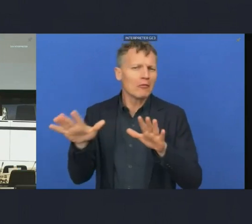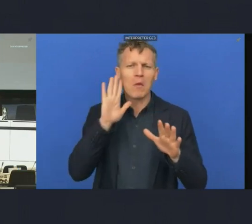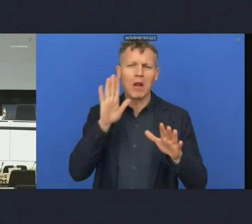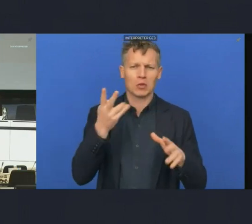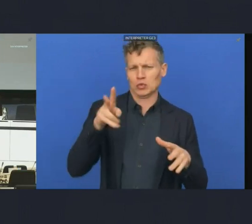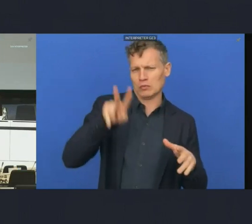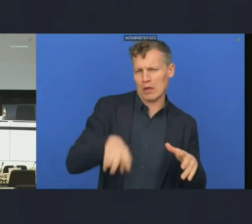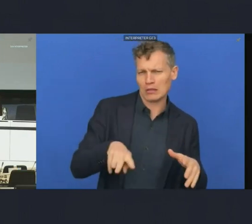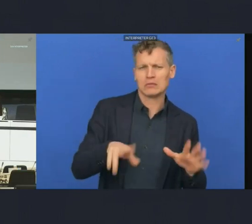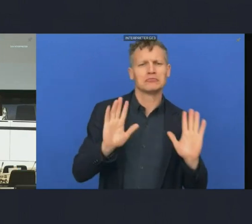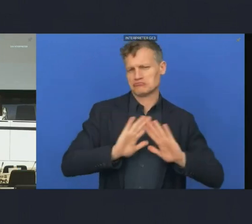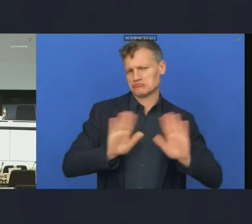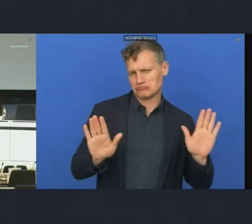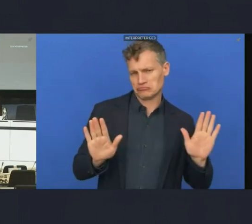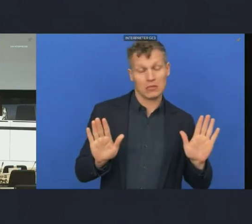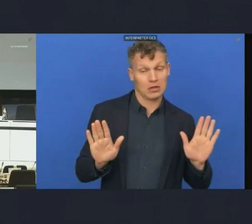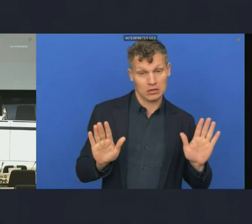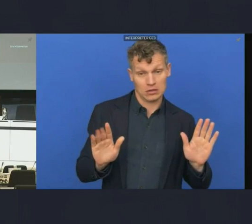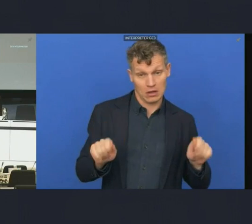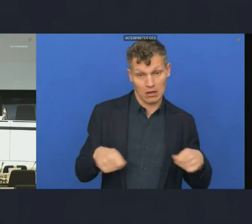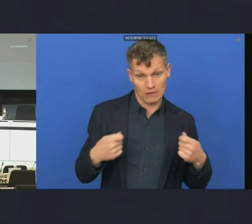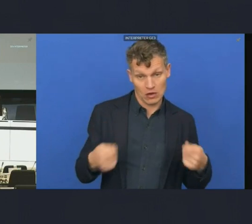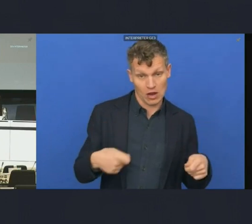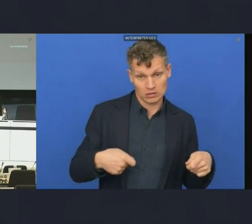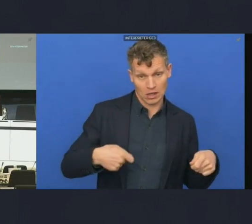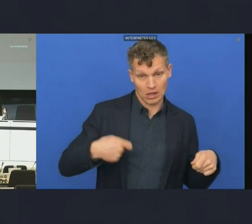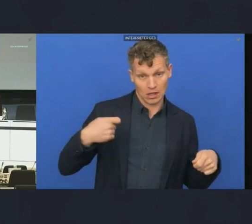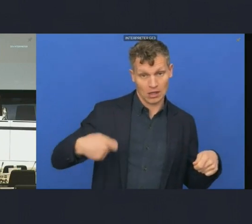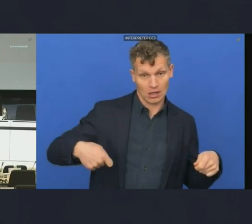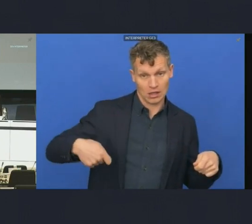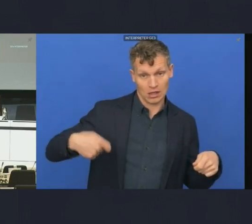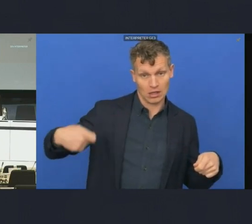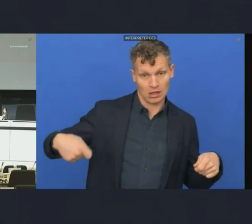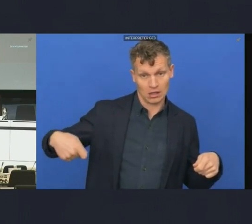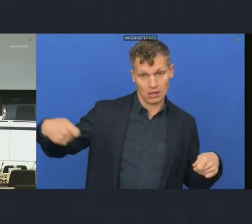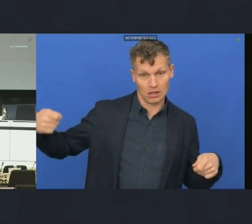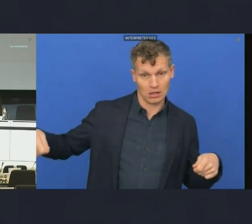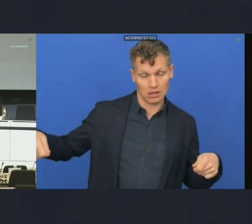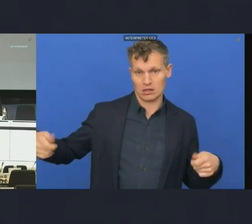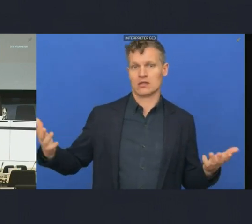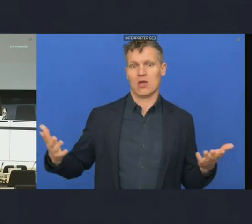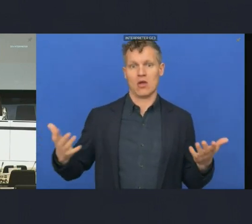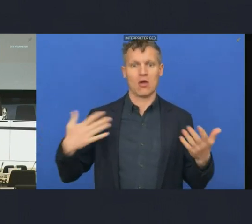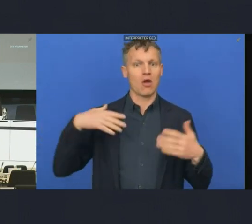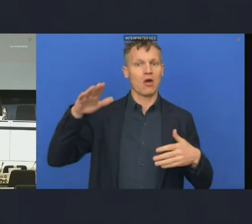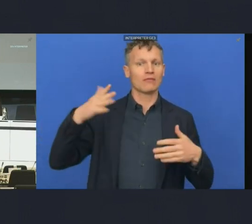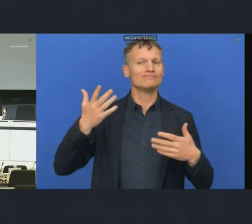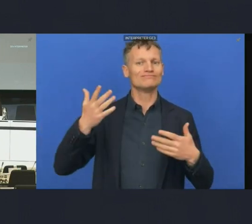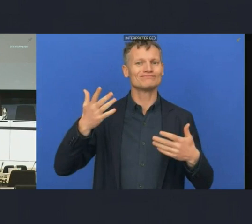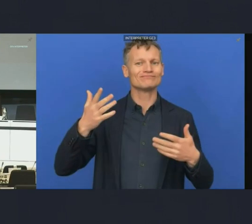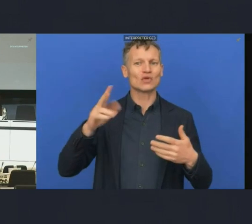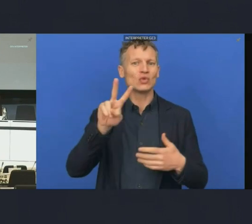it wasn't enough. And when the pandemic continued in second phase in autumn 2020, we directed support to